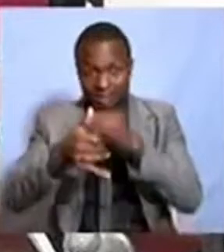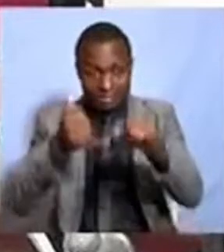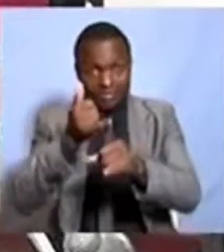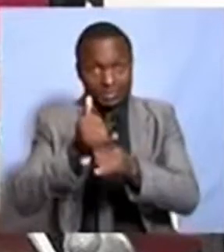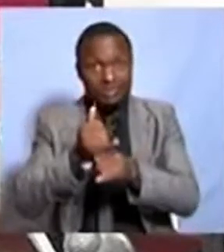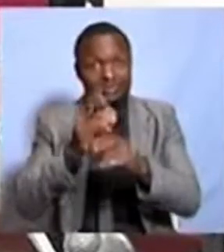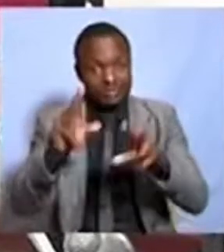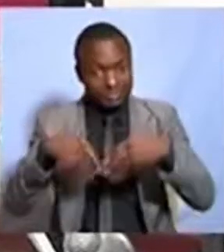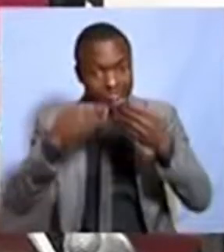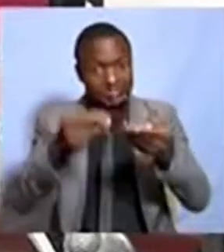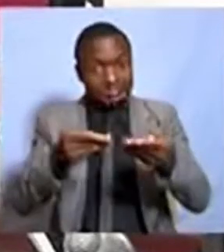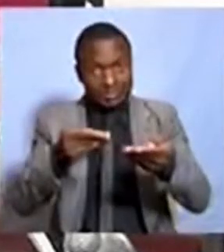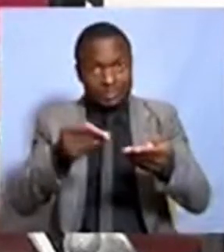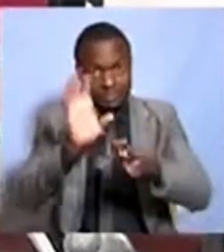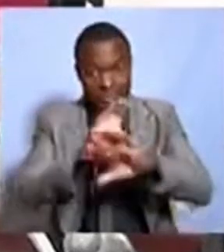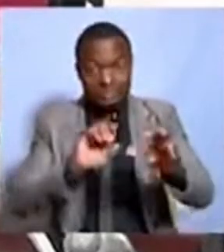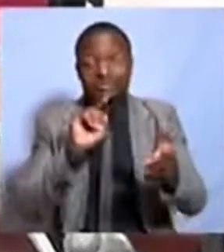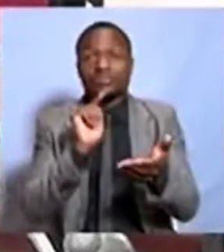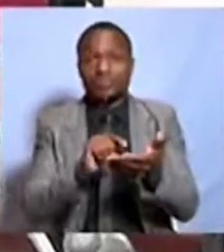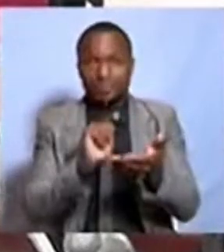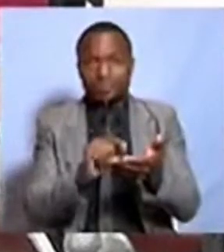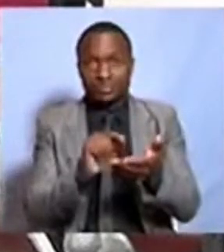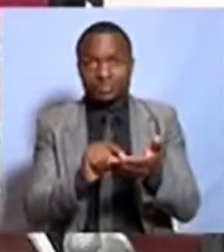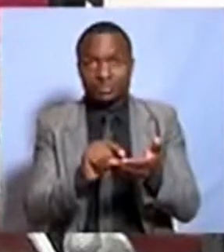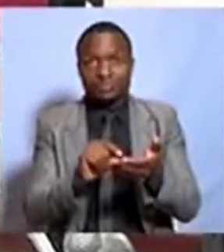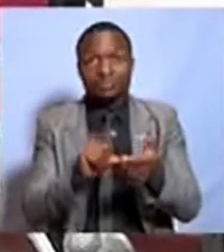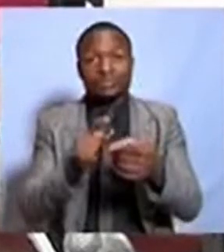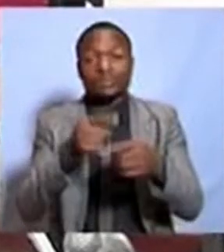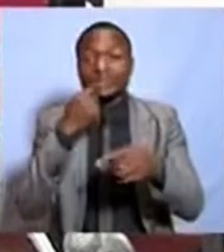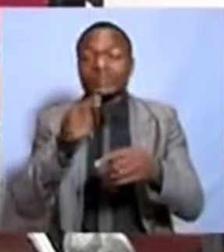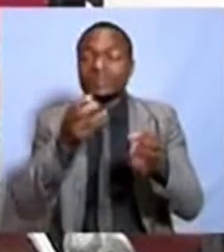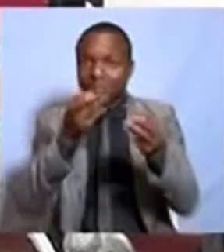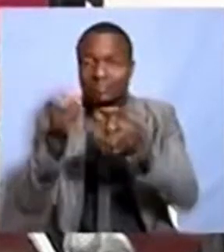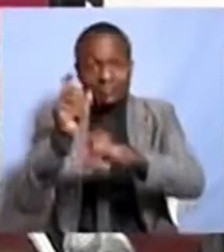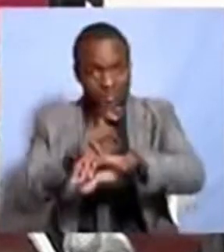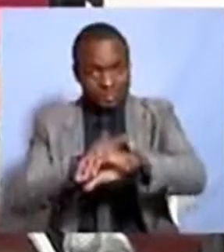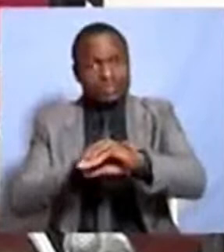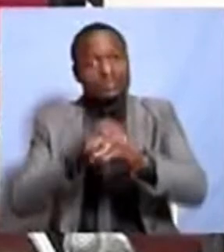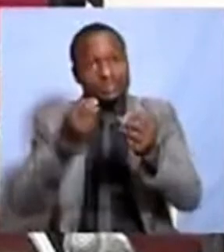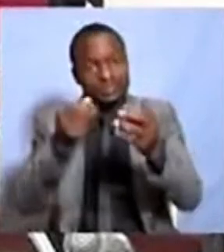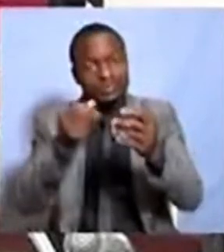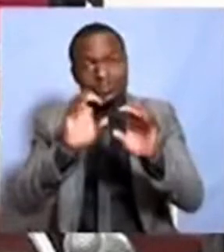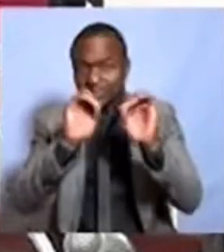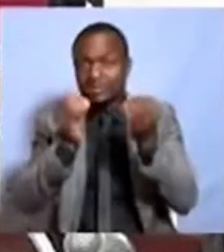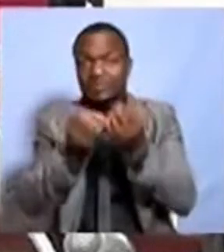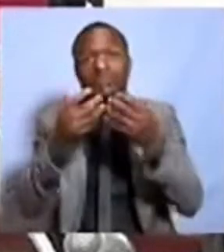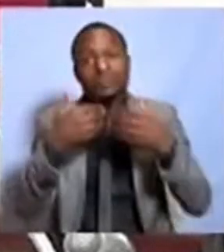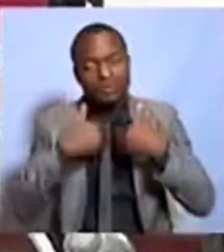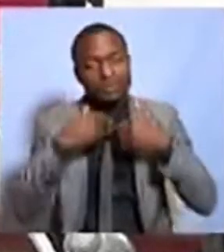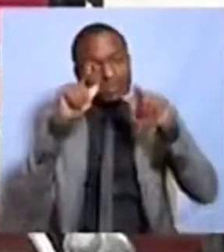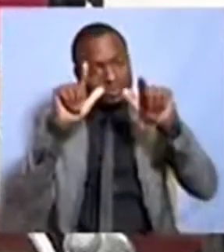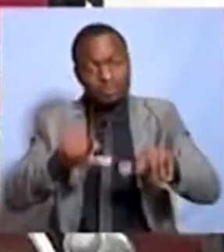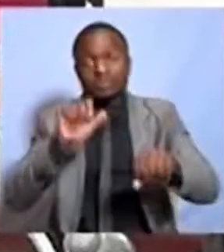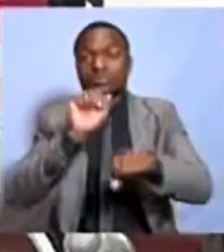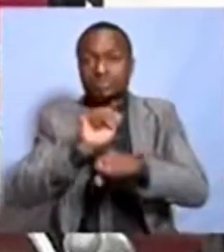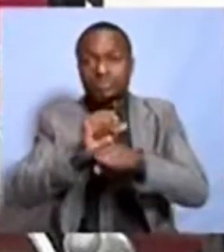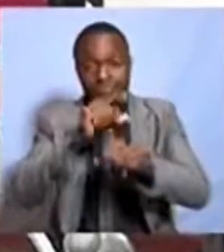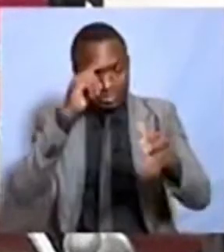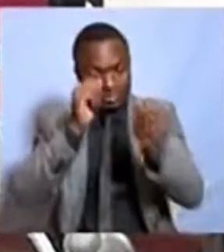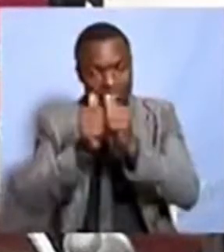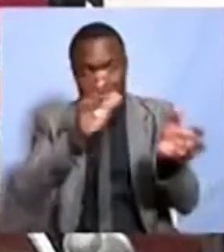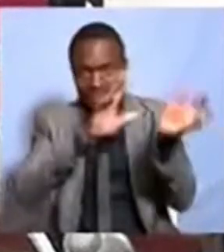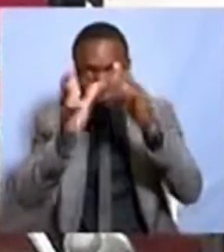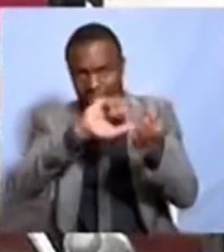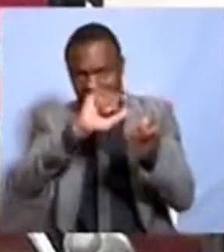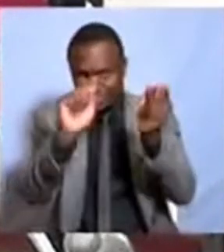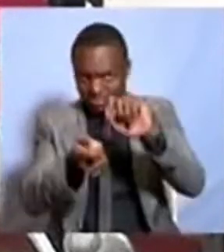So given the impact, and I think this has been mentioned multiple times, even the mine sector have come out and said that we had slowed down operations as a result of climate change, as